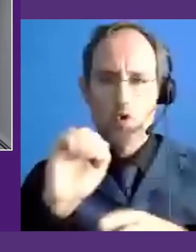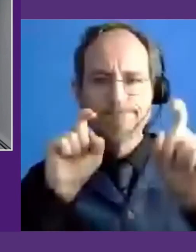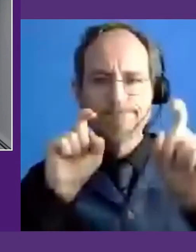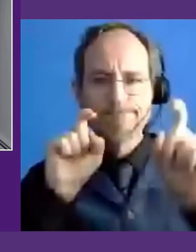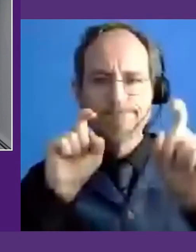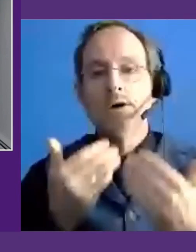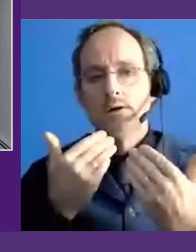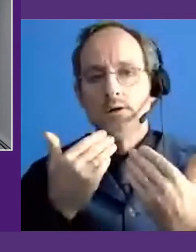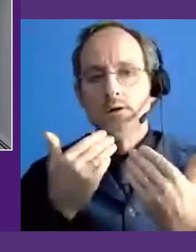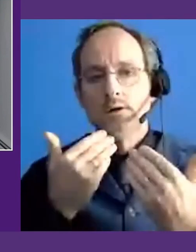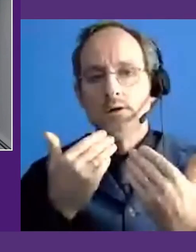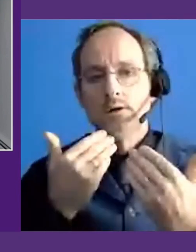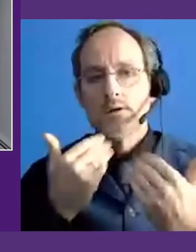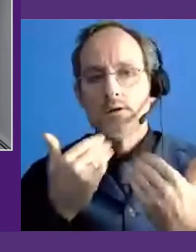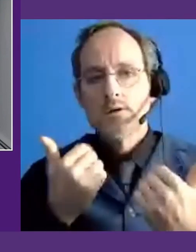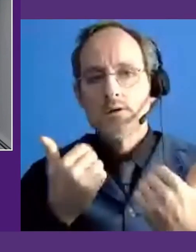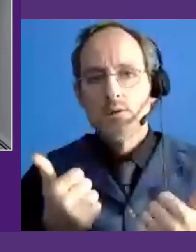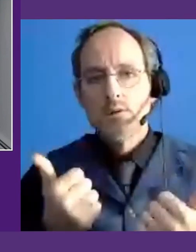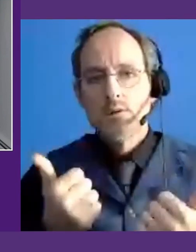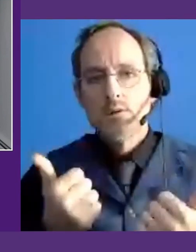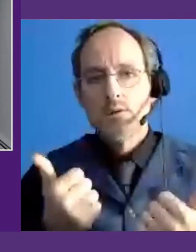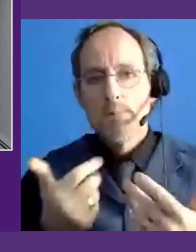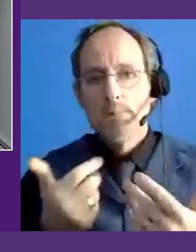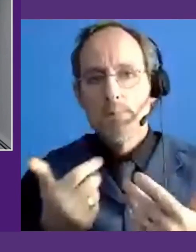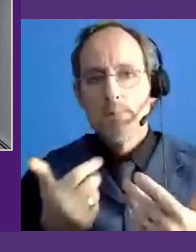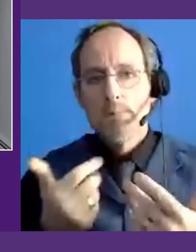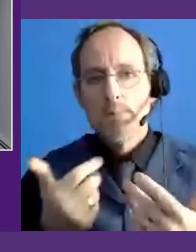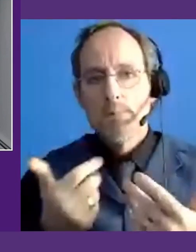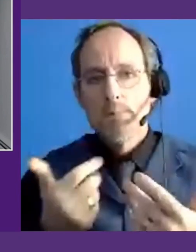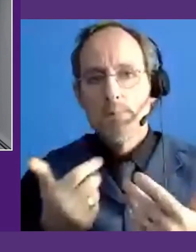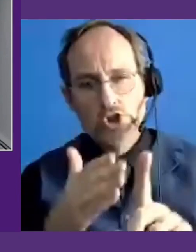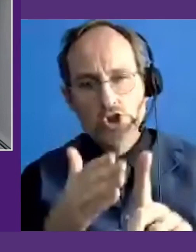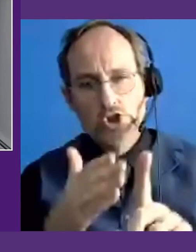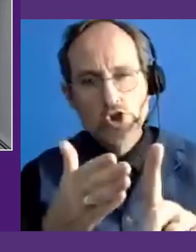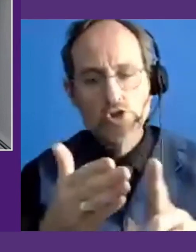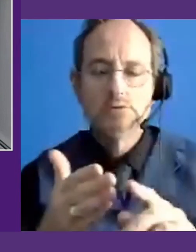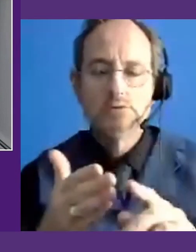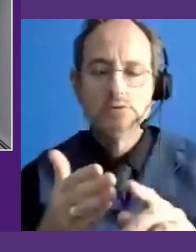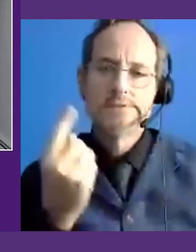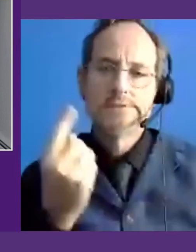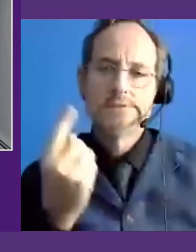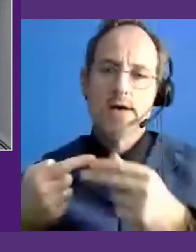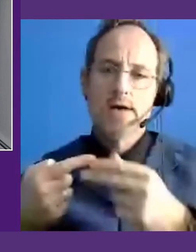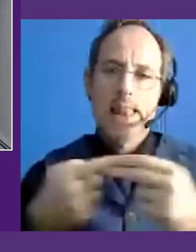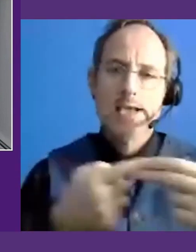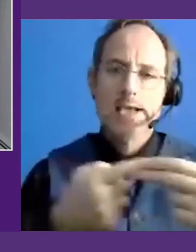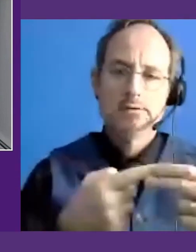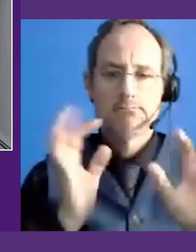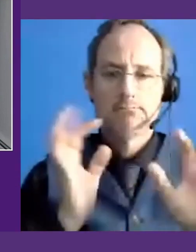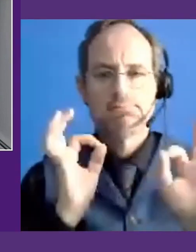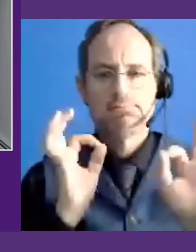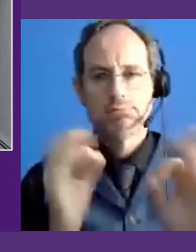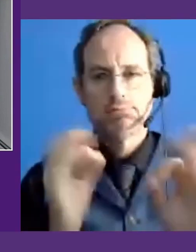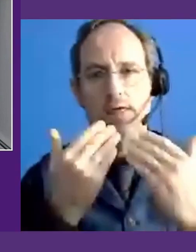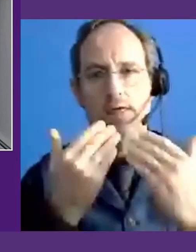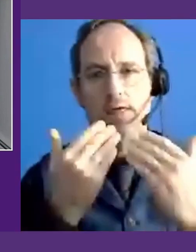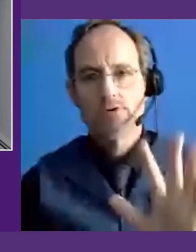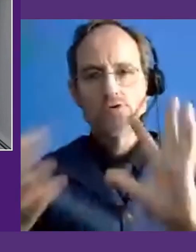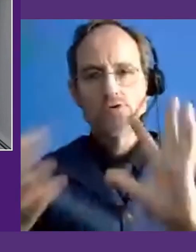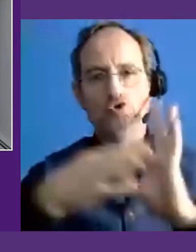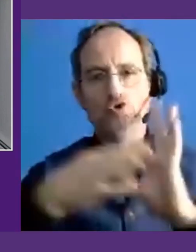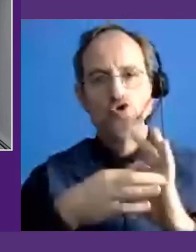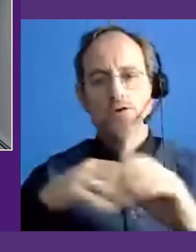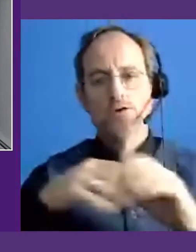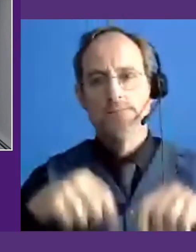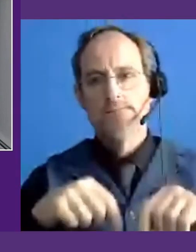it's fantastic having you in the vanguard there pushing on. So thank you so much for joining us. You've given us so many ideas to pick up now as we move into the